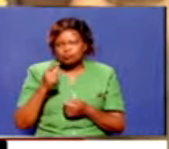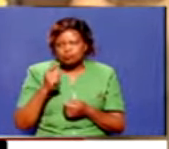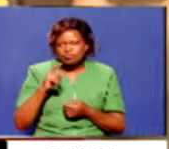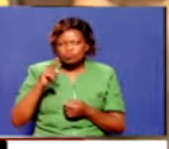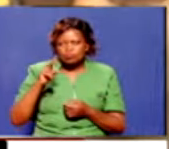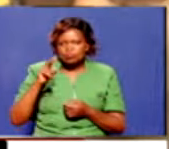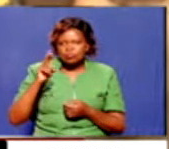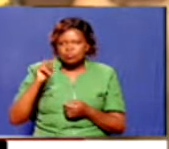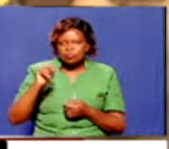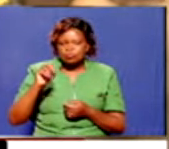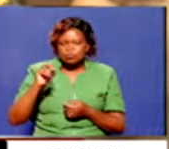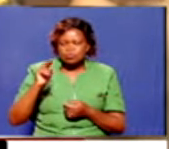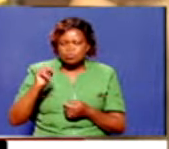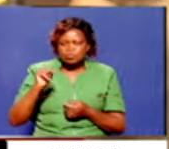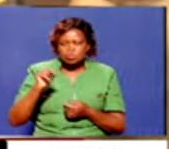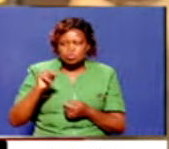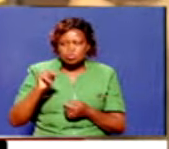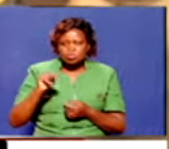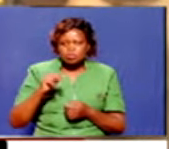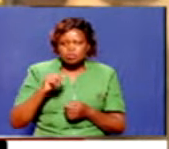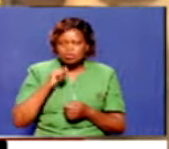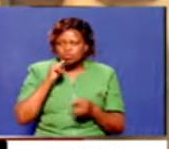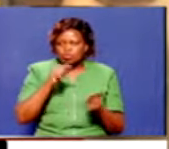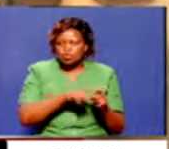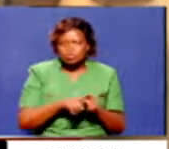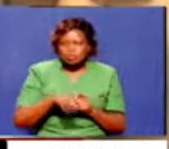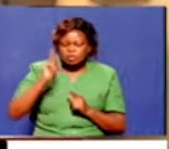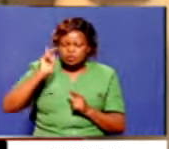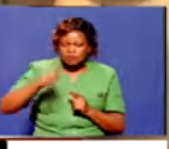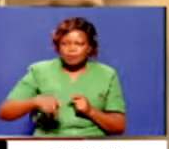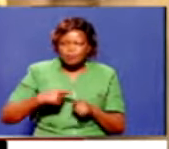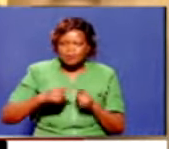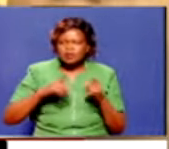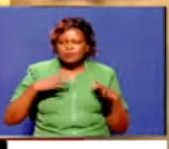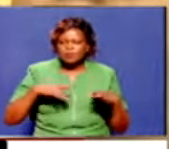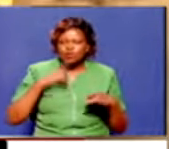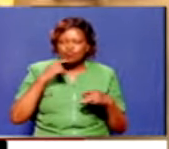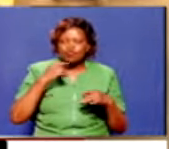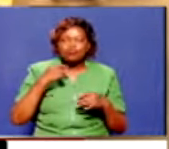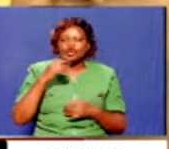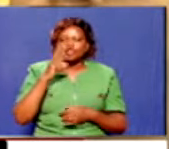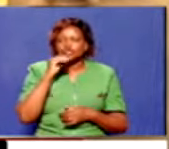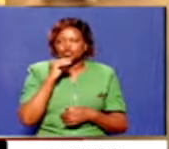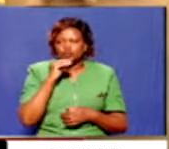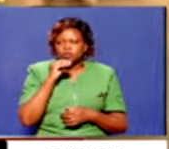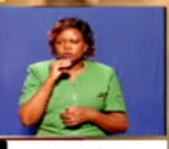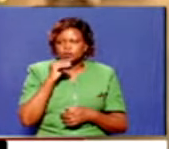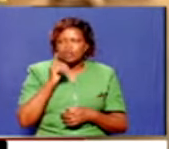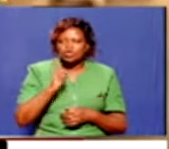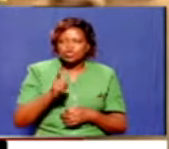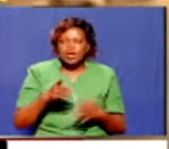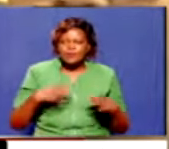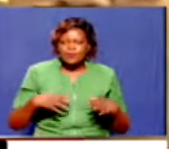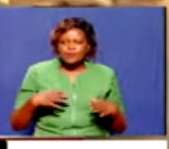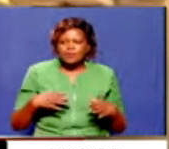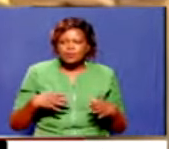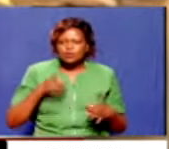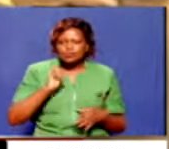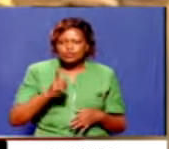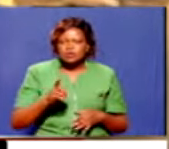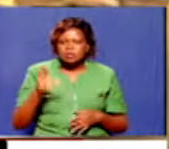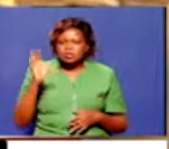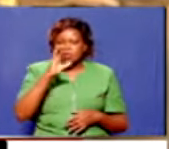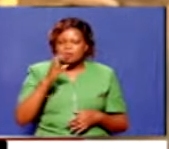Haji, not as the DPP, but as the person who made the utterances threatening people, threatening my client